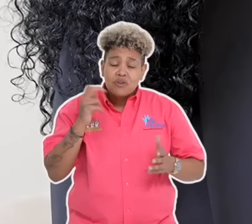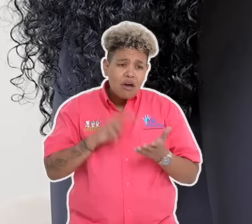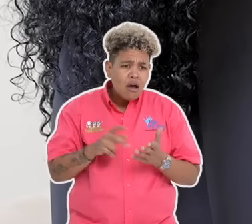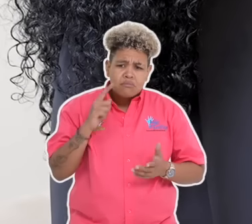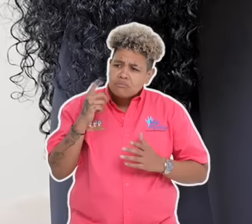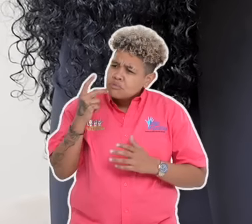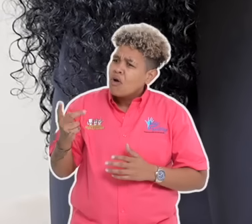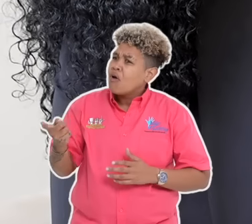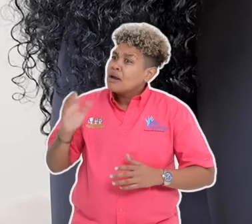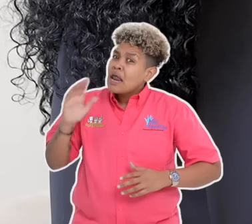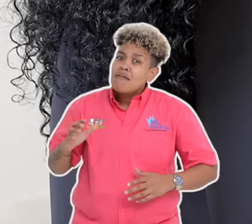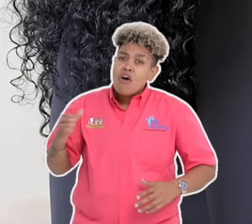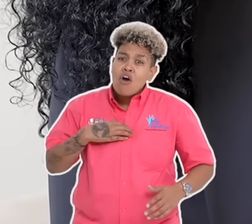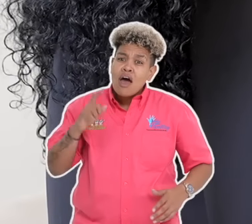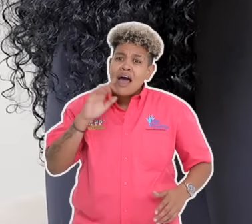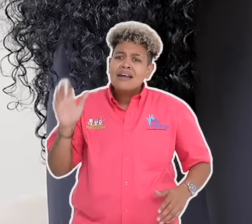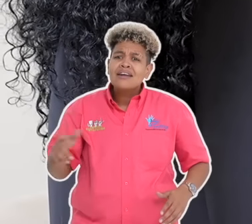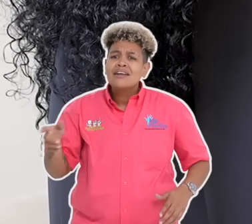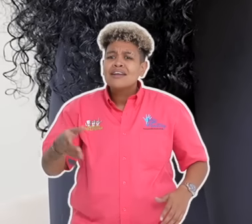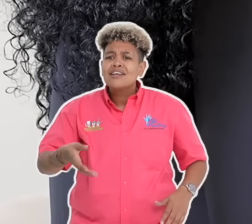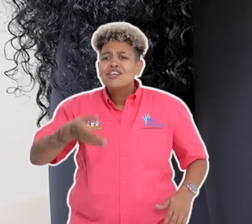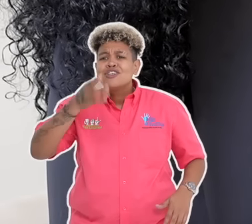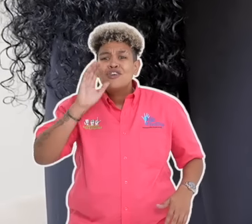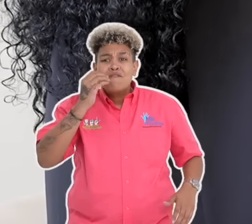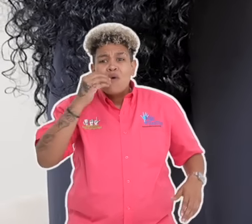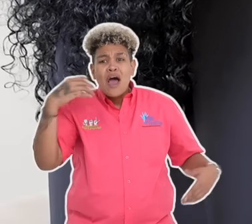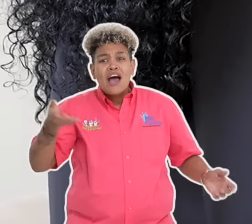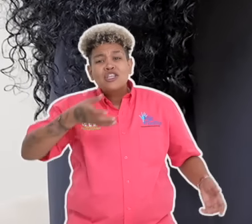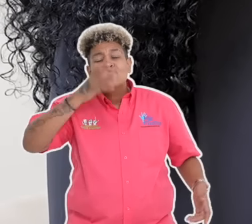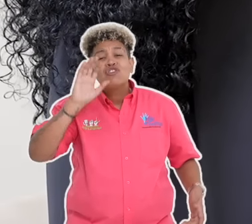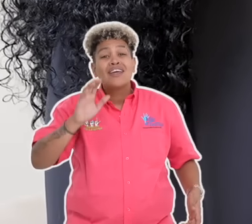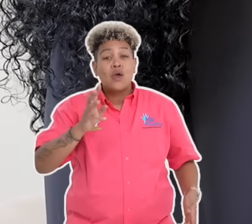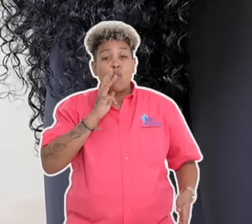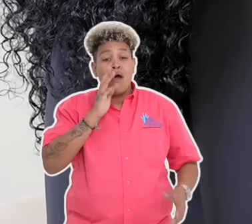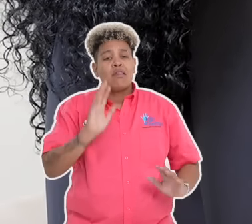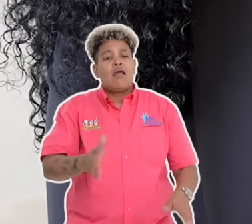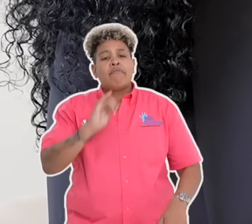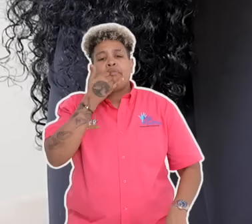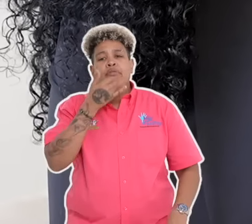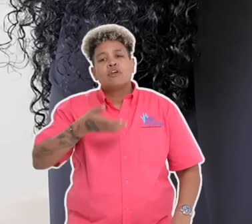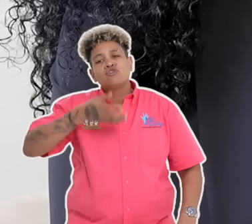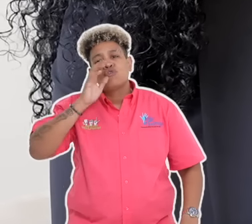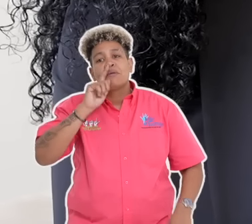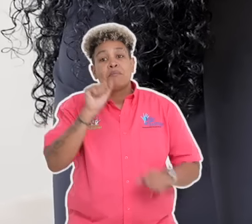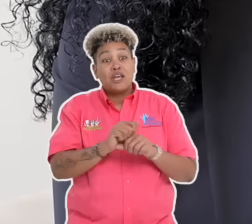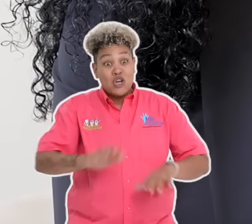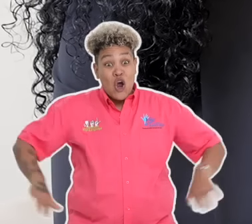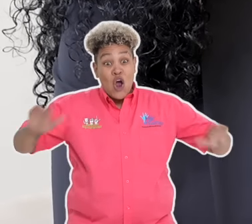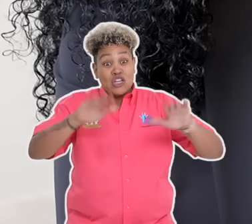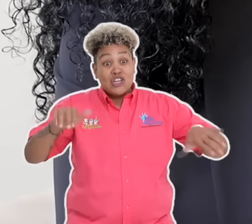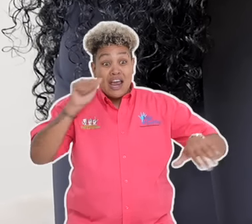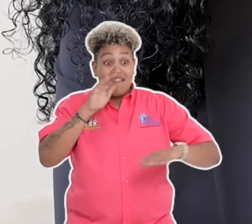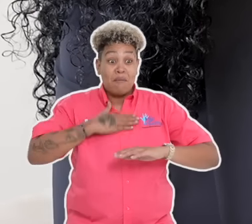community shows up. And I watch her not having a meal. She drink the pot water as her meal because she wanted to make sure that every